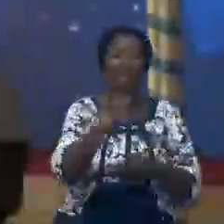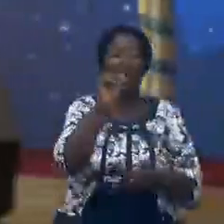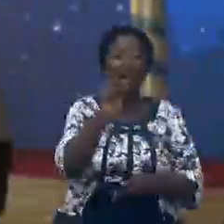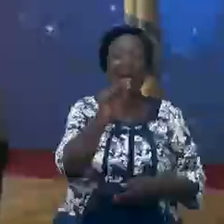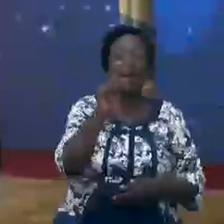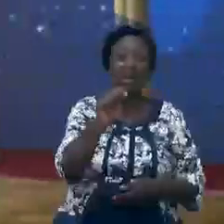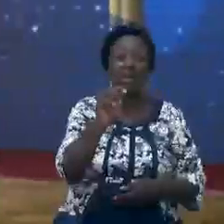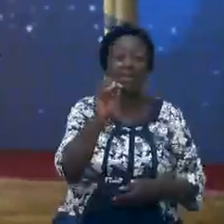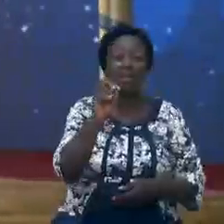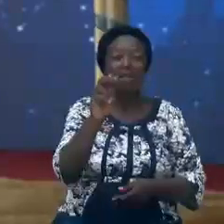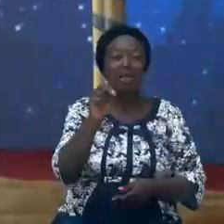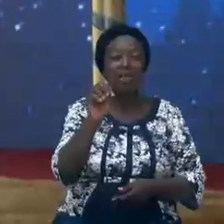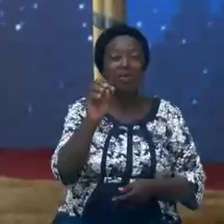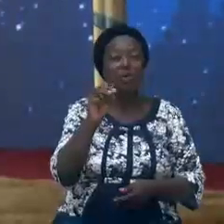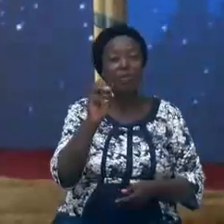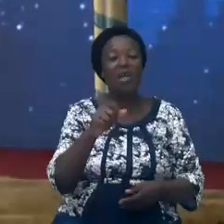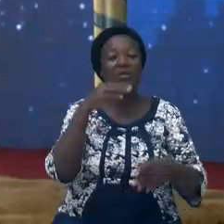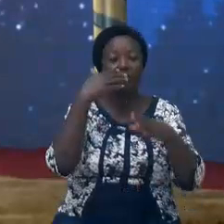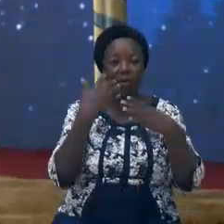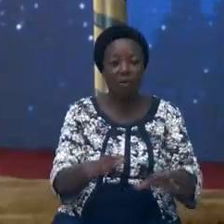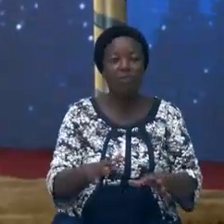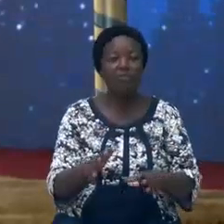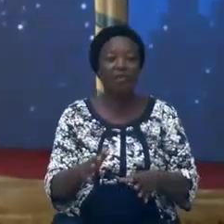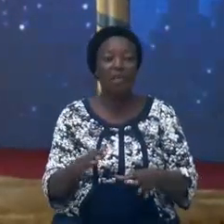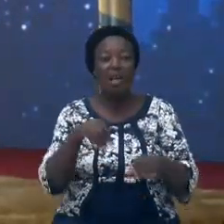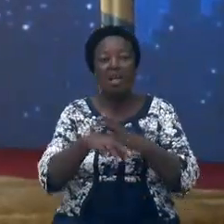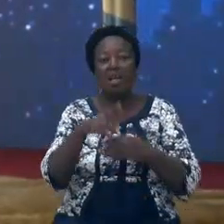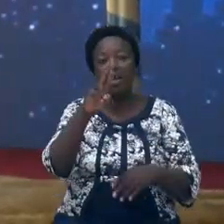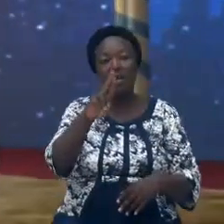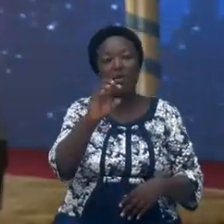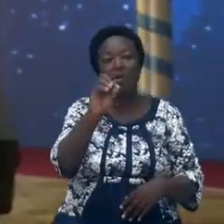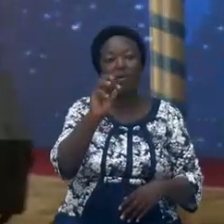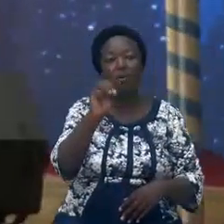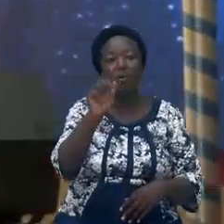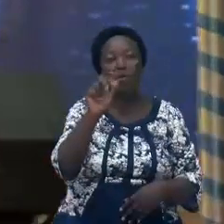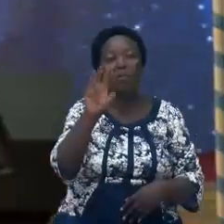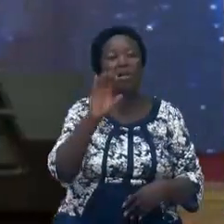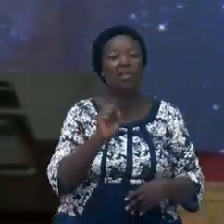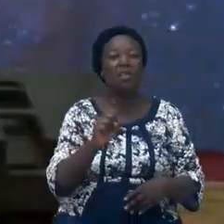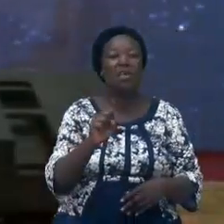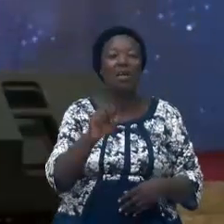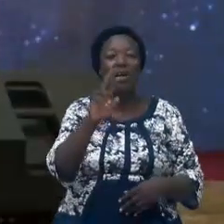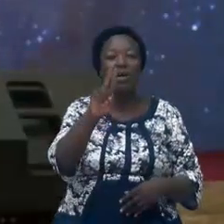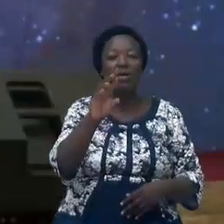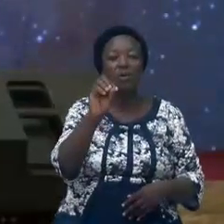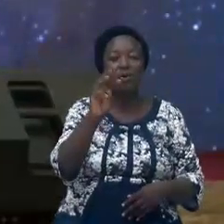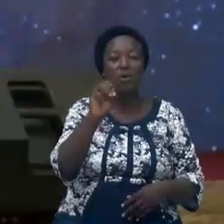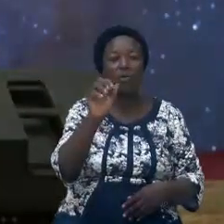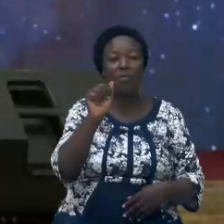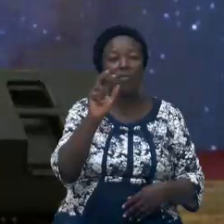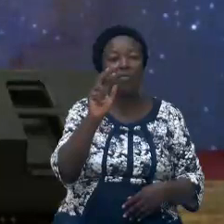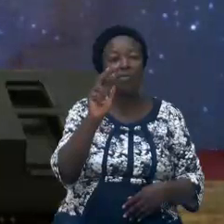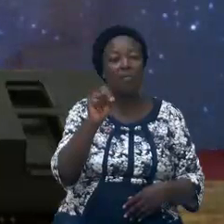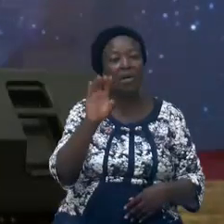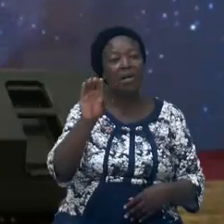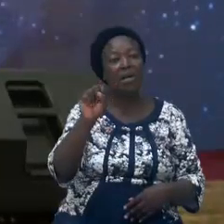finished. Atonement accomplished. Look at Romans chapter 5. In Romans chapter